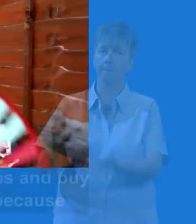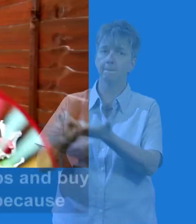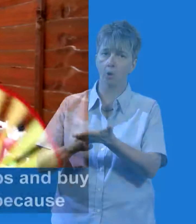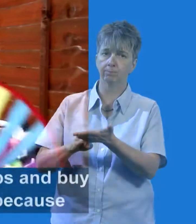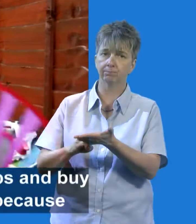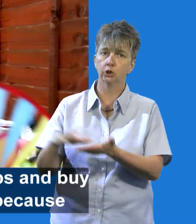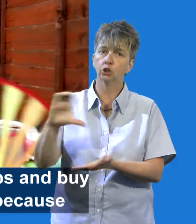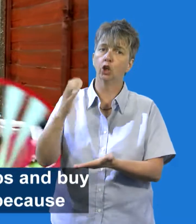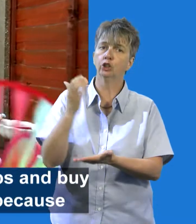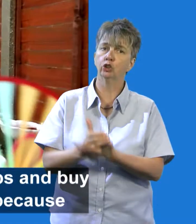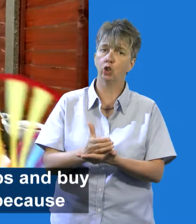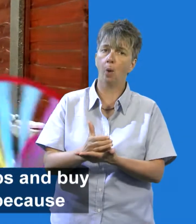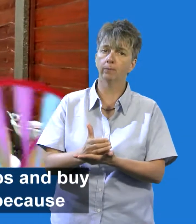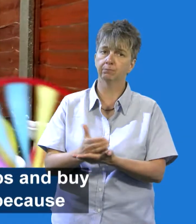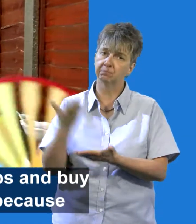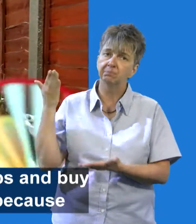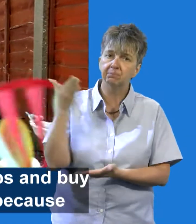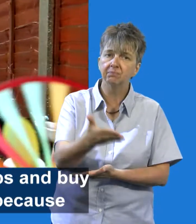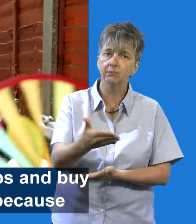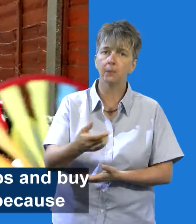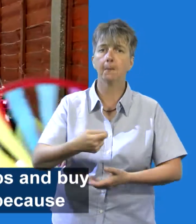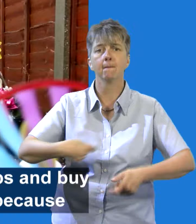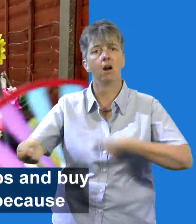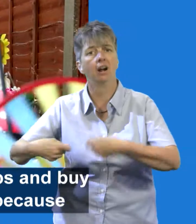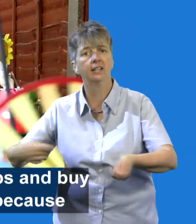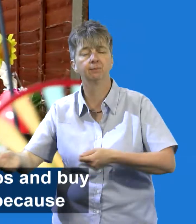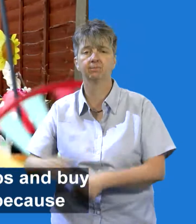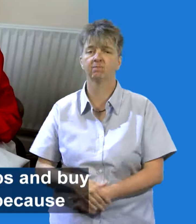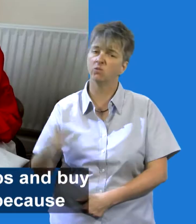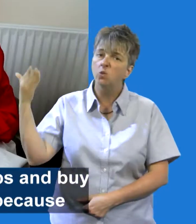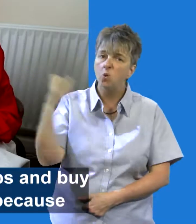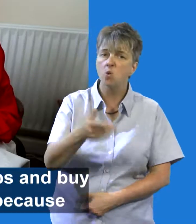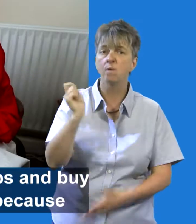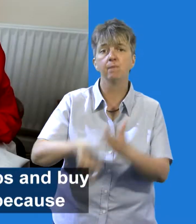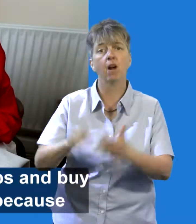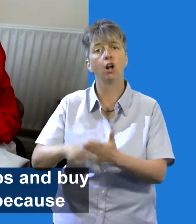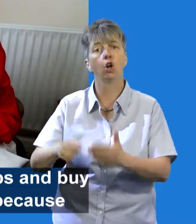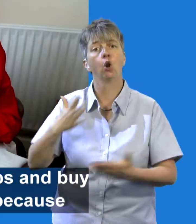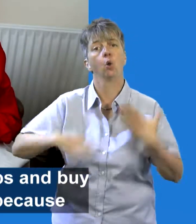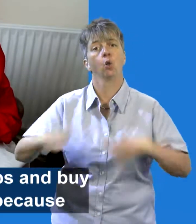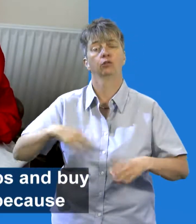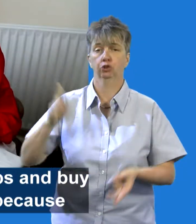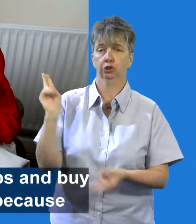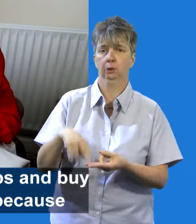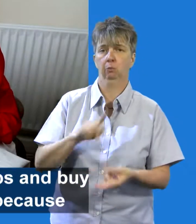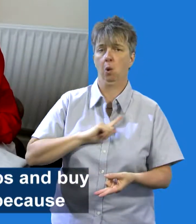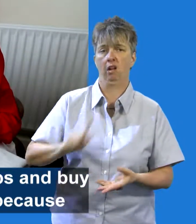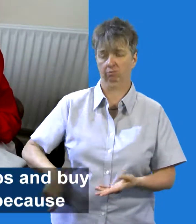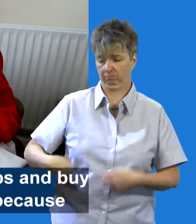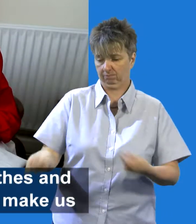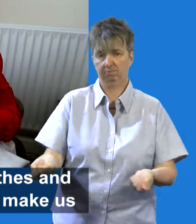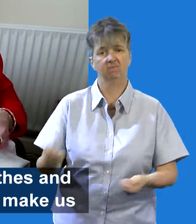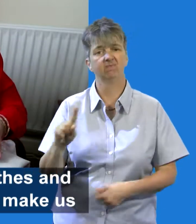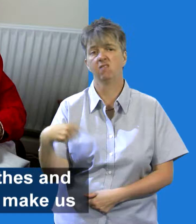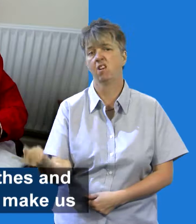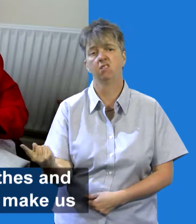My mum used to go to charity shops and and buy clothes off market stalls cheap because